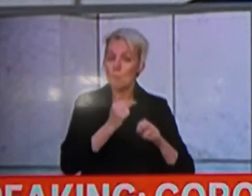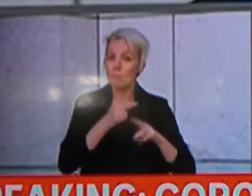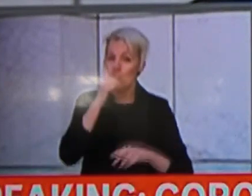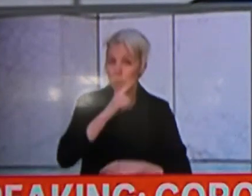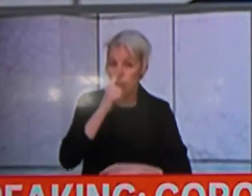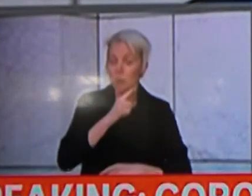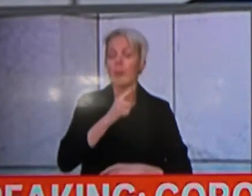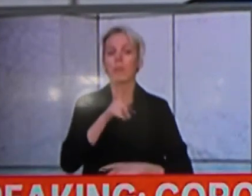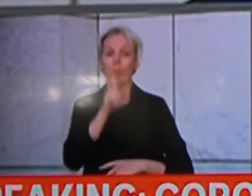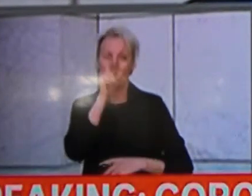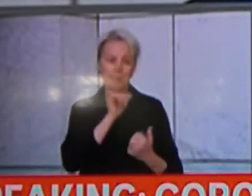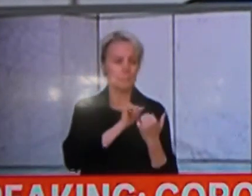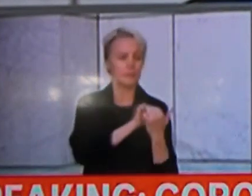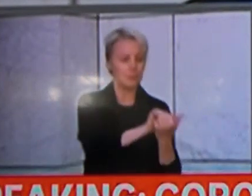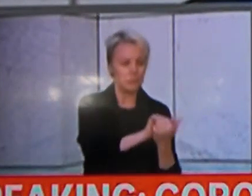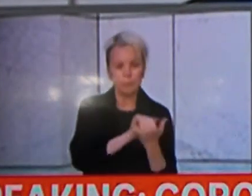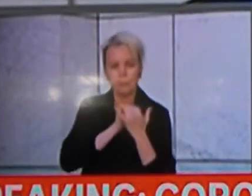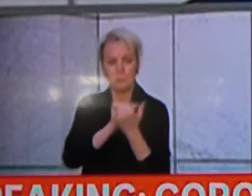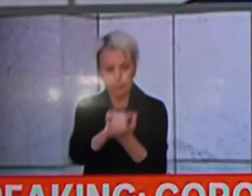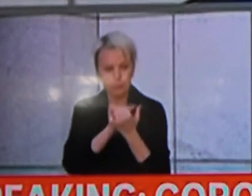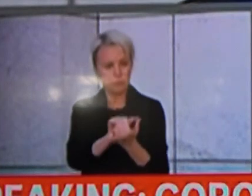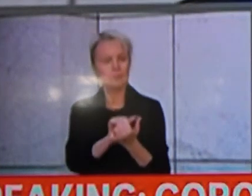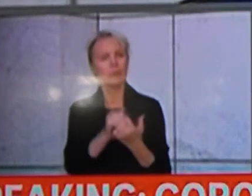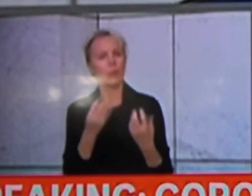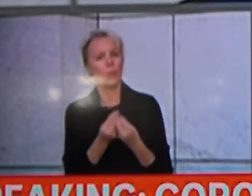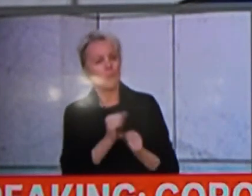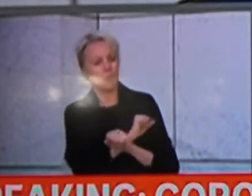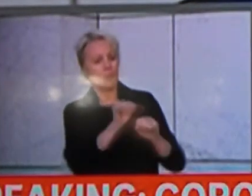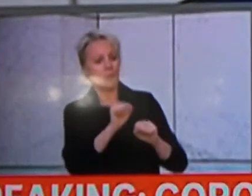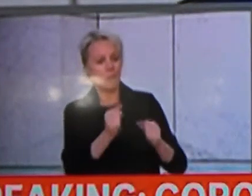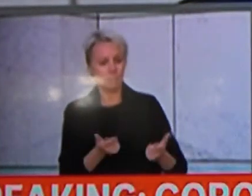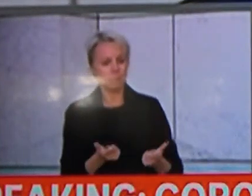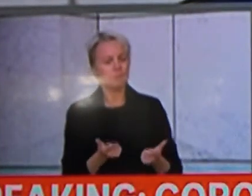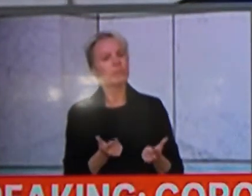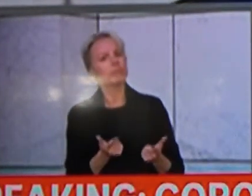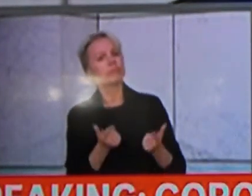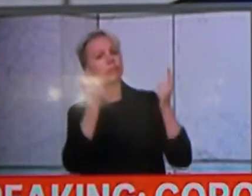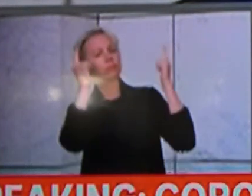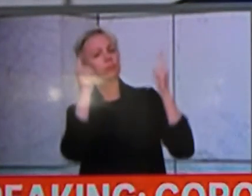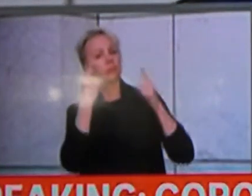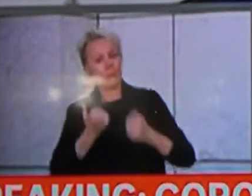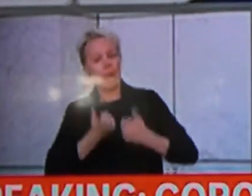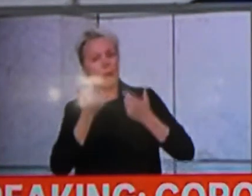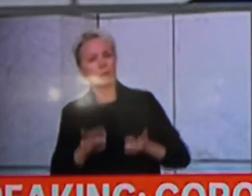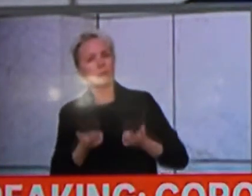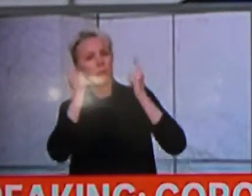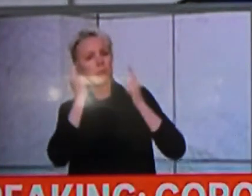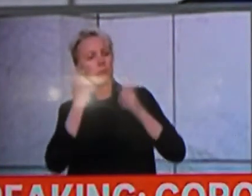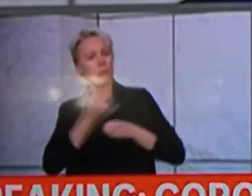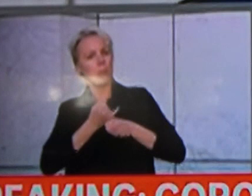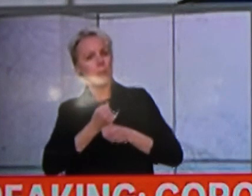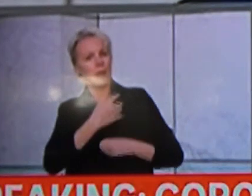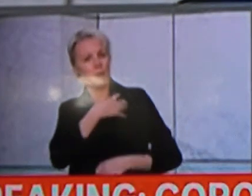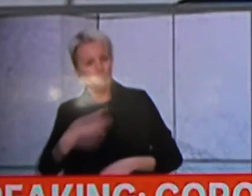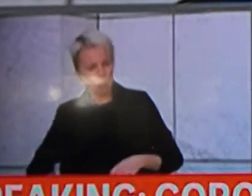can work with both of those agencies with their respective state and chief medical officers at a federal level if there are new arrangements that need to